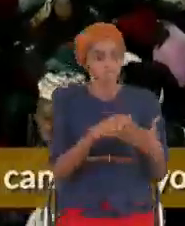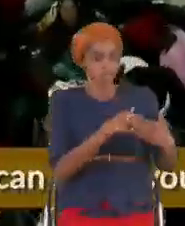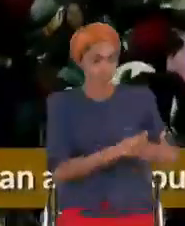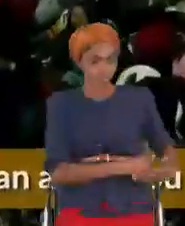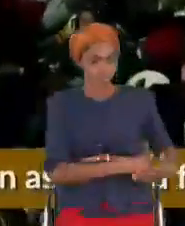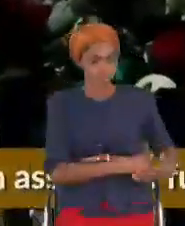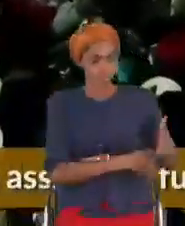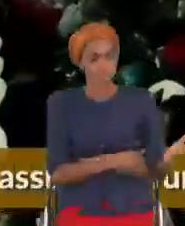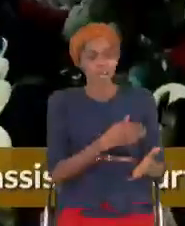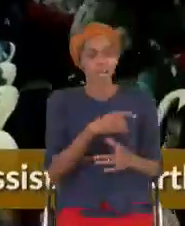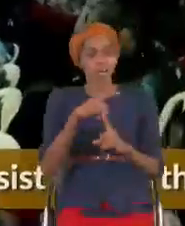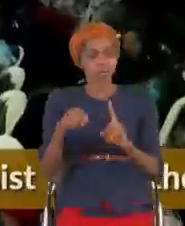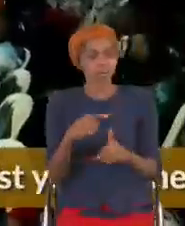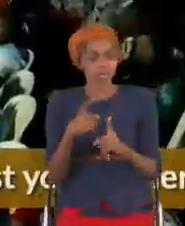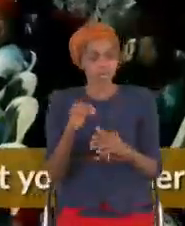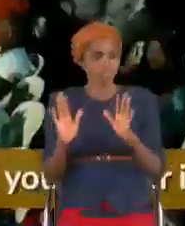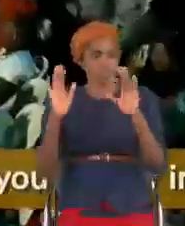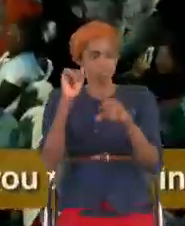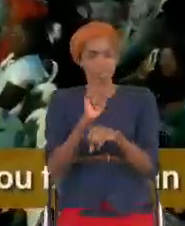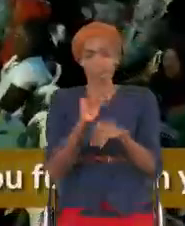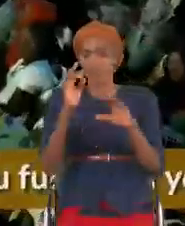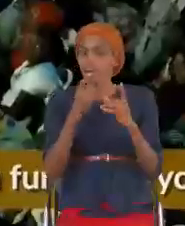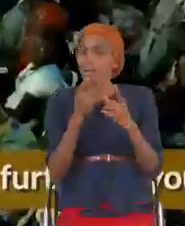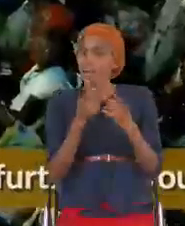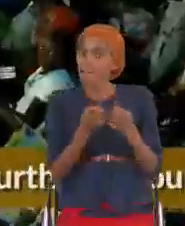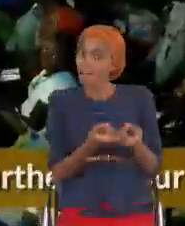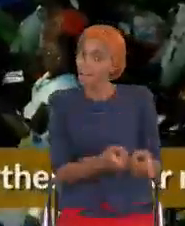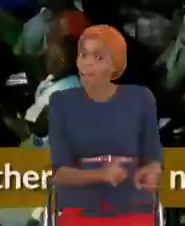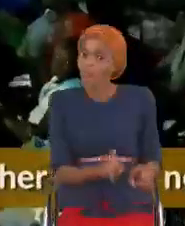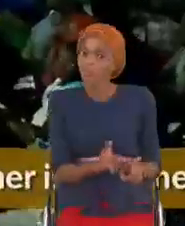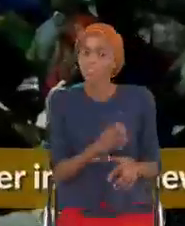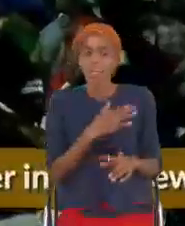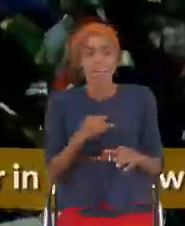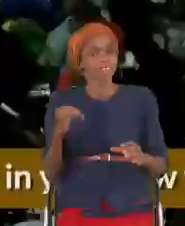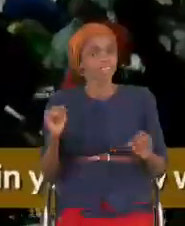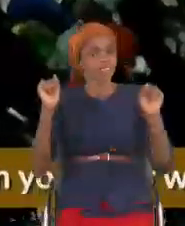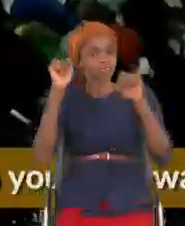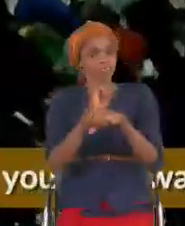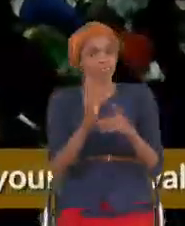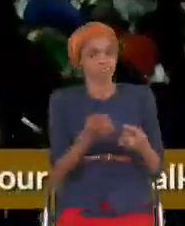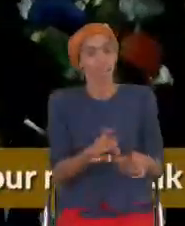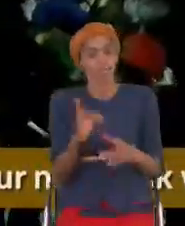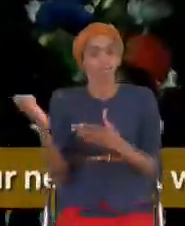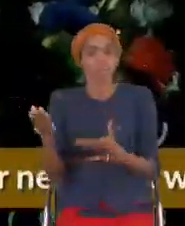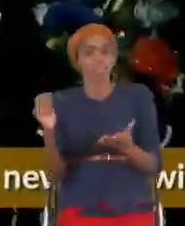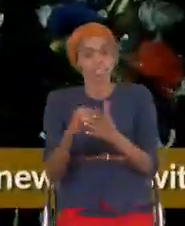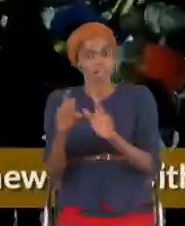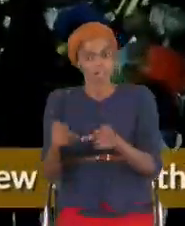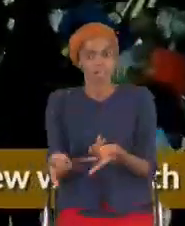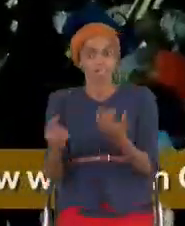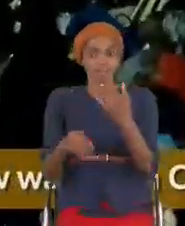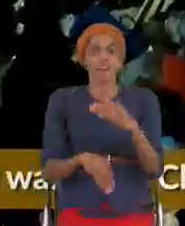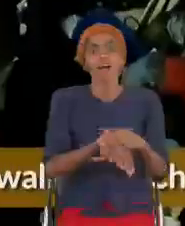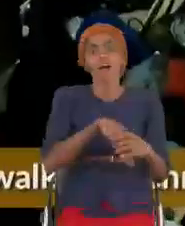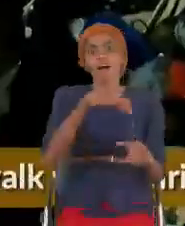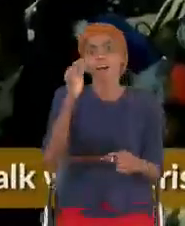side so that when the miracle happens, when the incredible happens, you bring the person out. There is